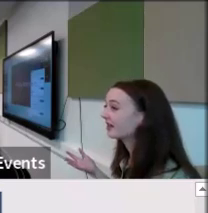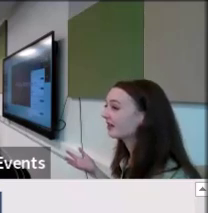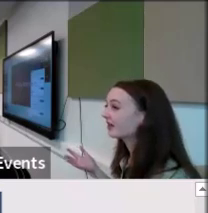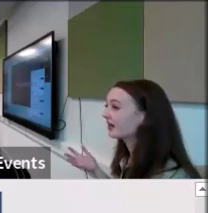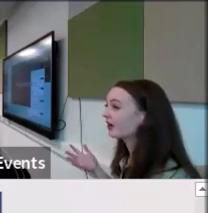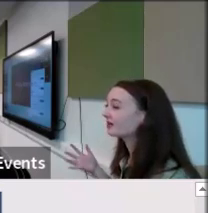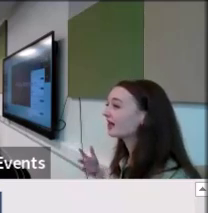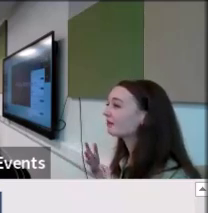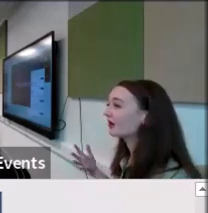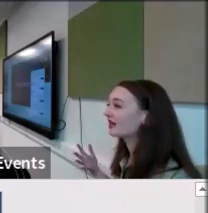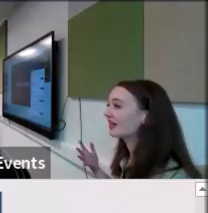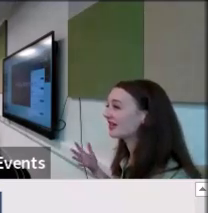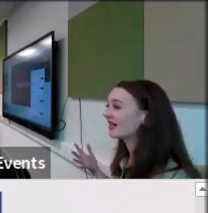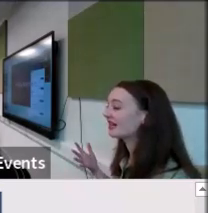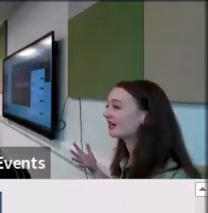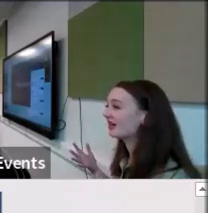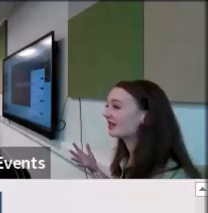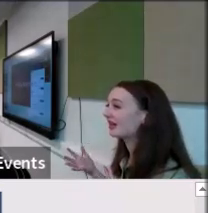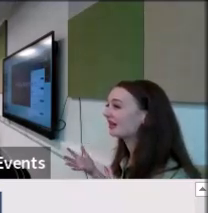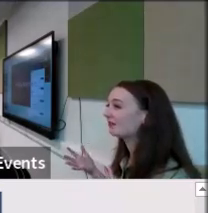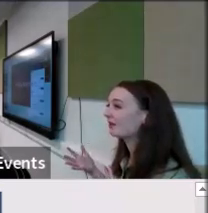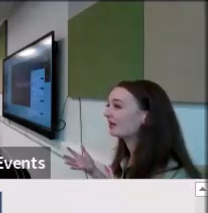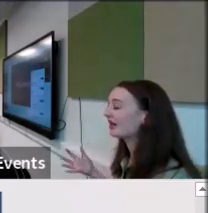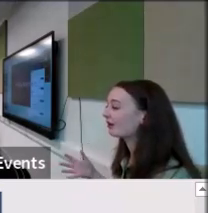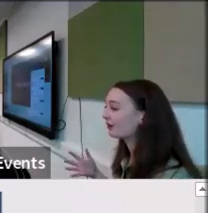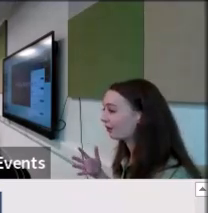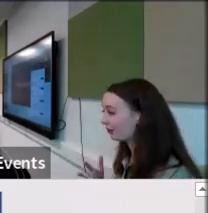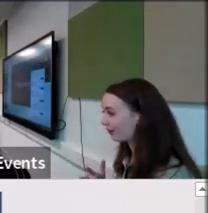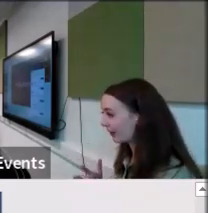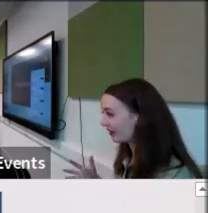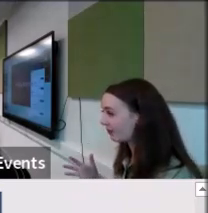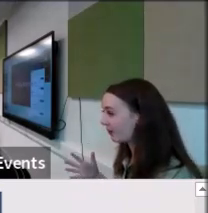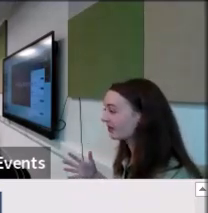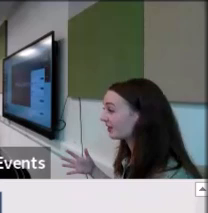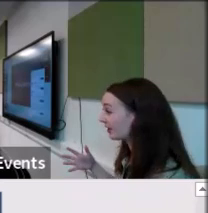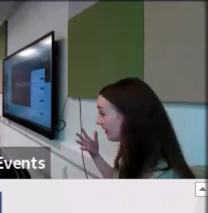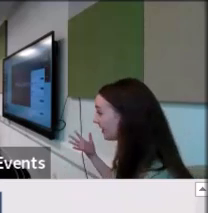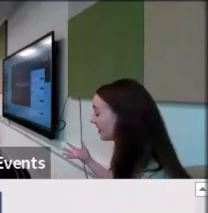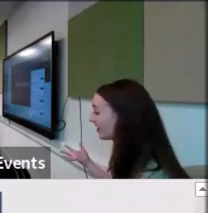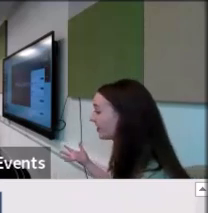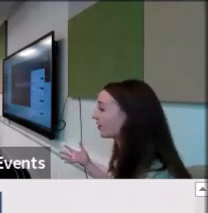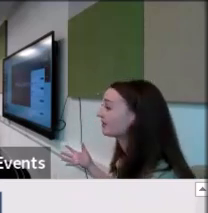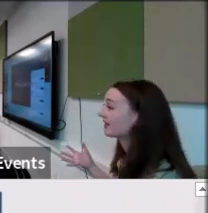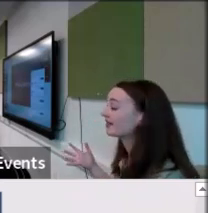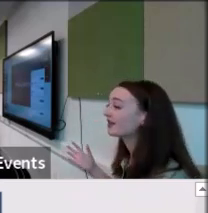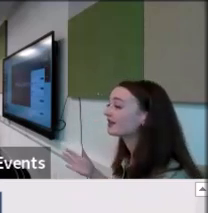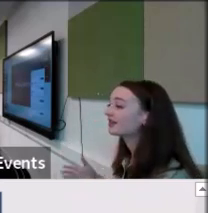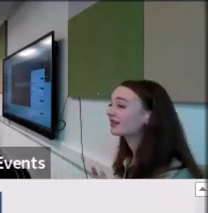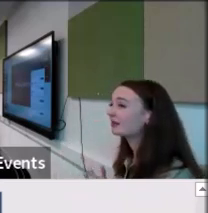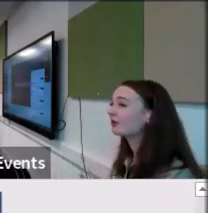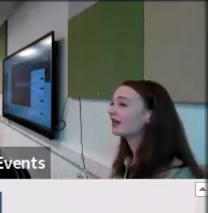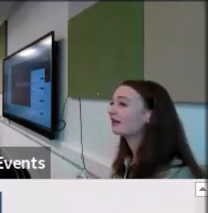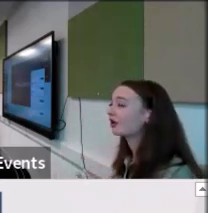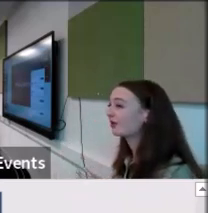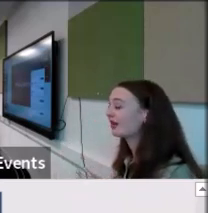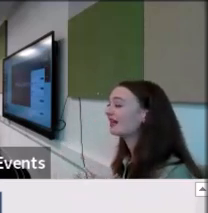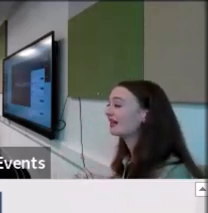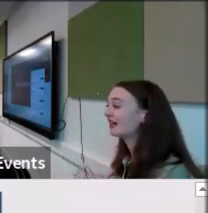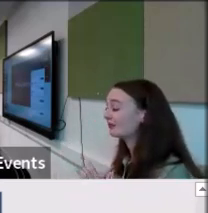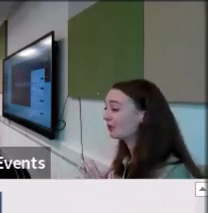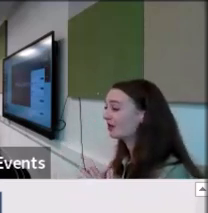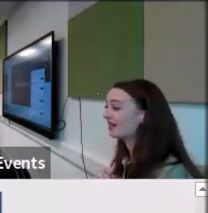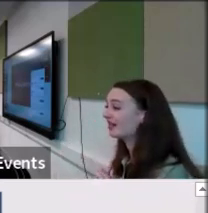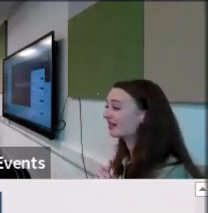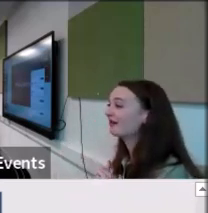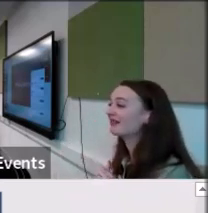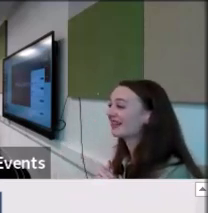and up to that point it had taken, I think, maybe like 3 months to do my change in circumstances. They put that complaint